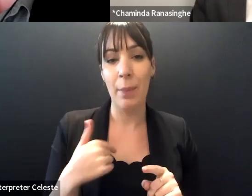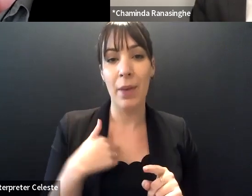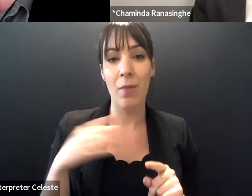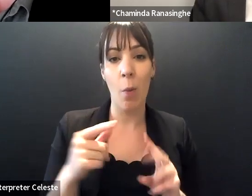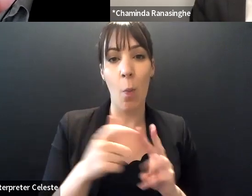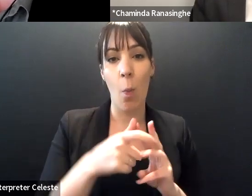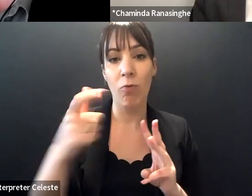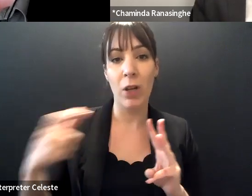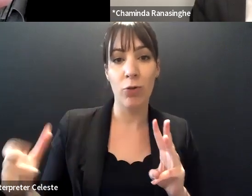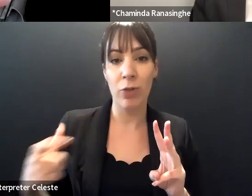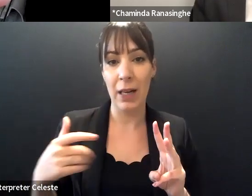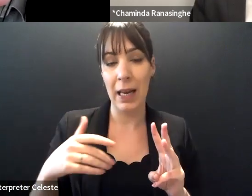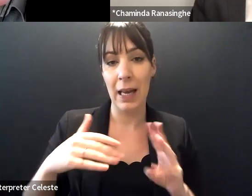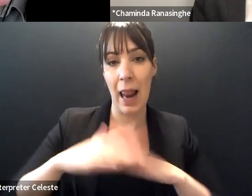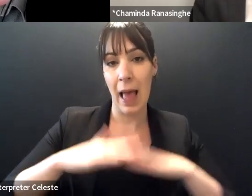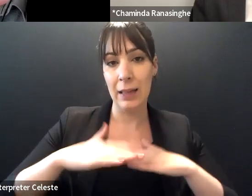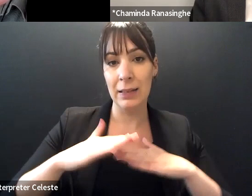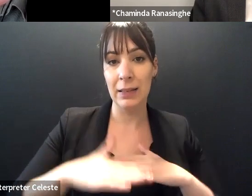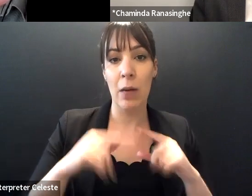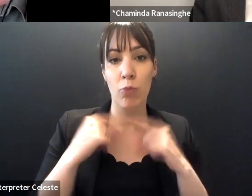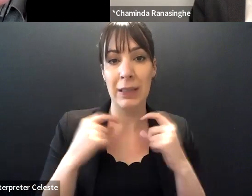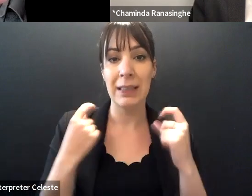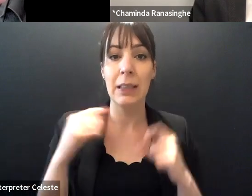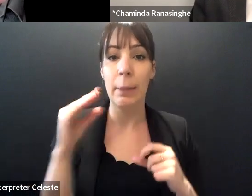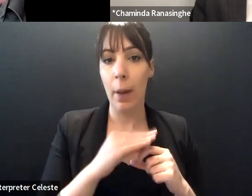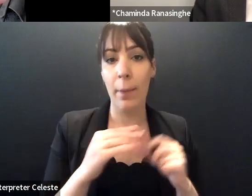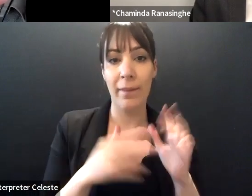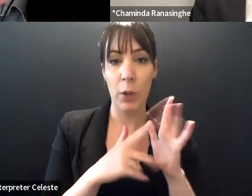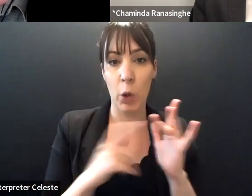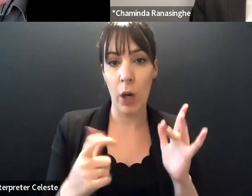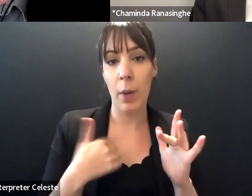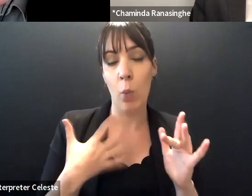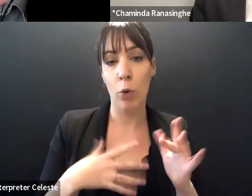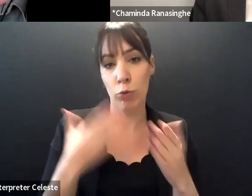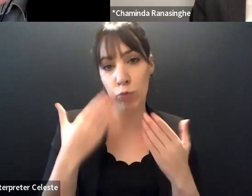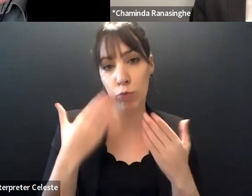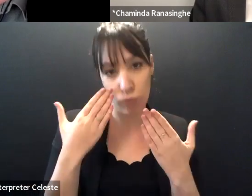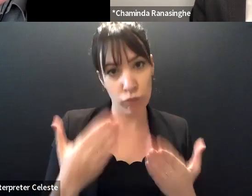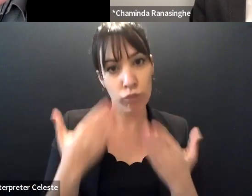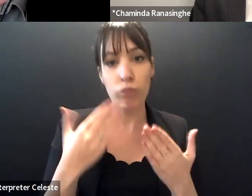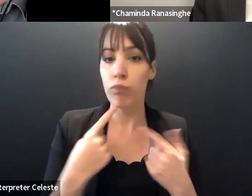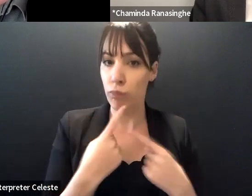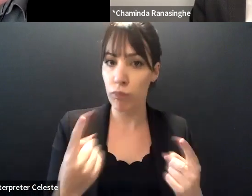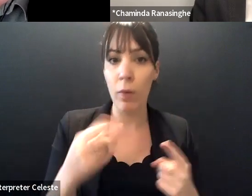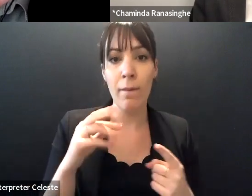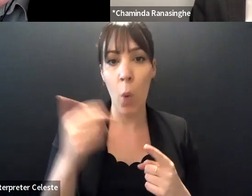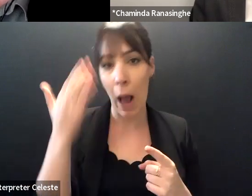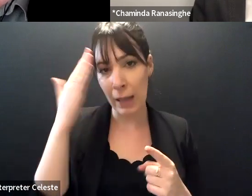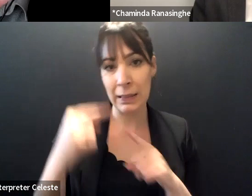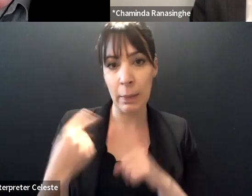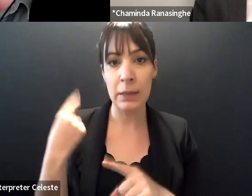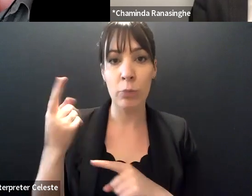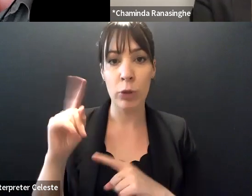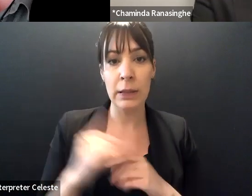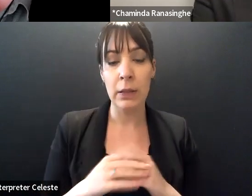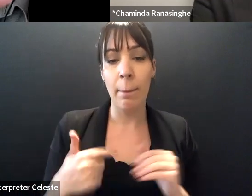Wurundjeri land here in Preston in Melbourne in Victoria, and pay my acknowledgements to elders past and present as well. So I'm Darren Britton, and I am the